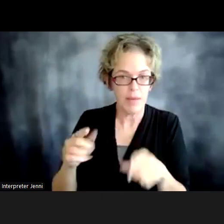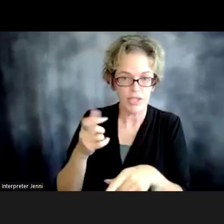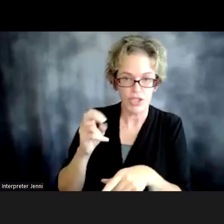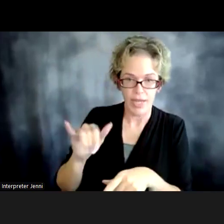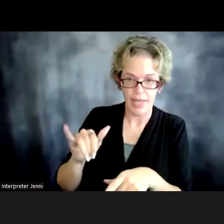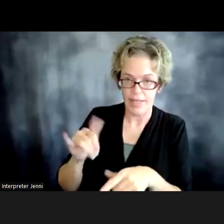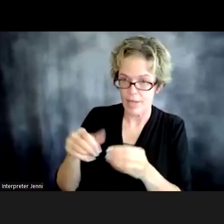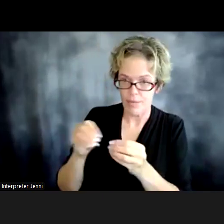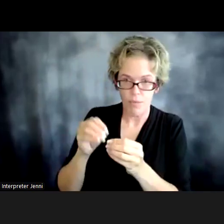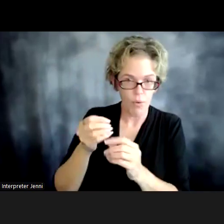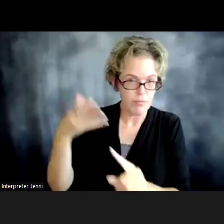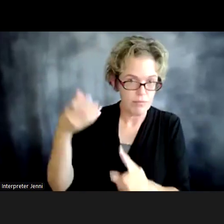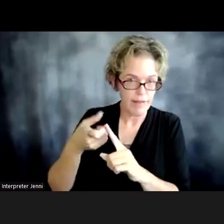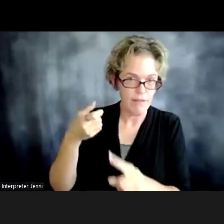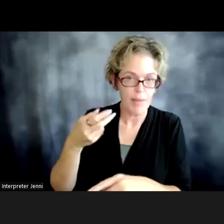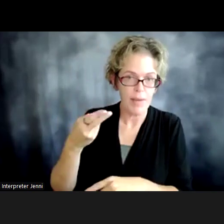Exchange's